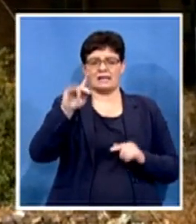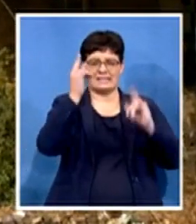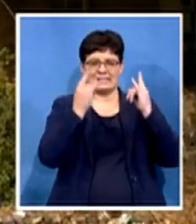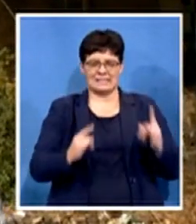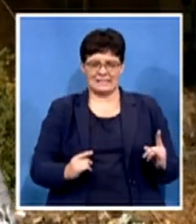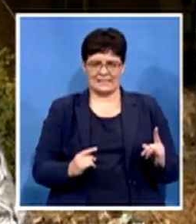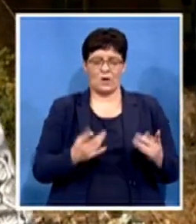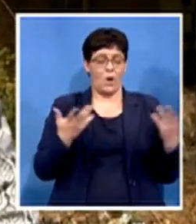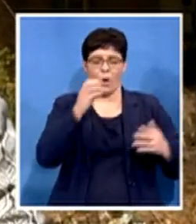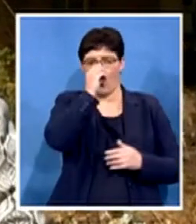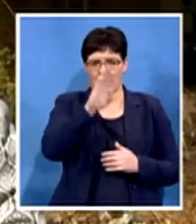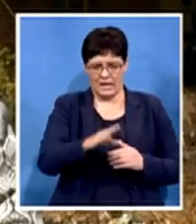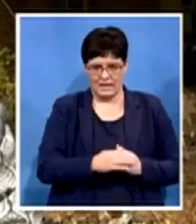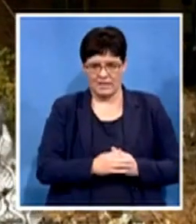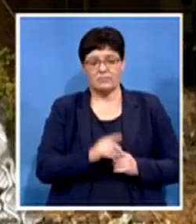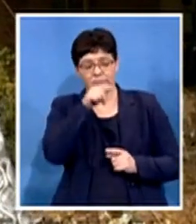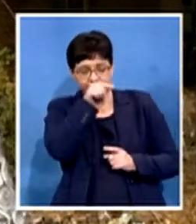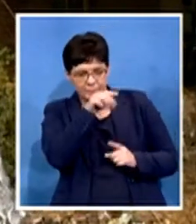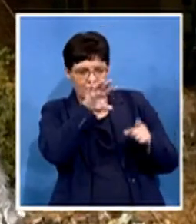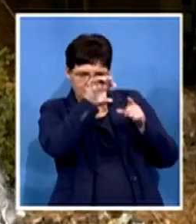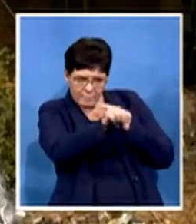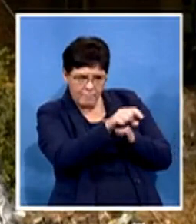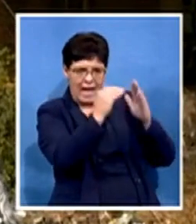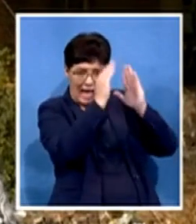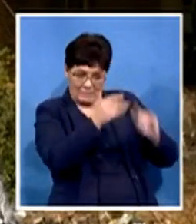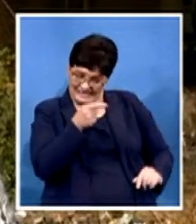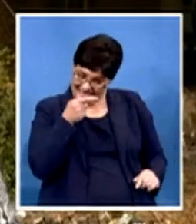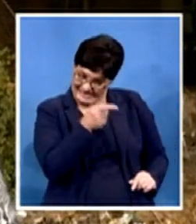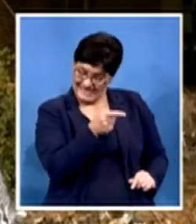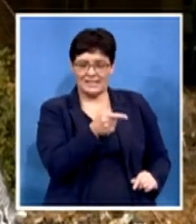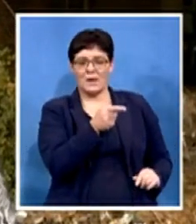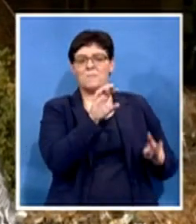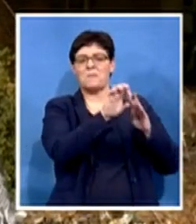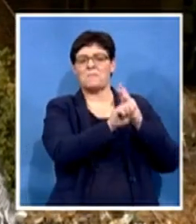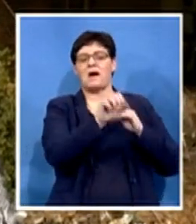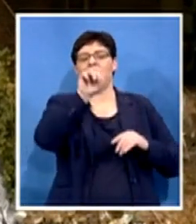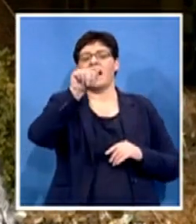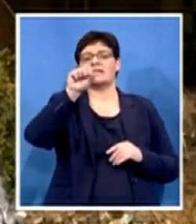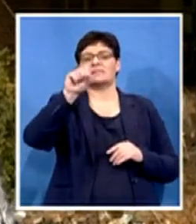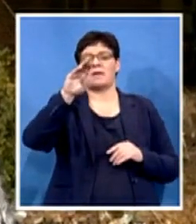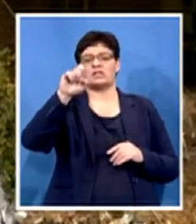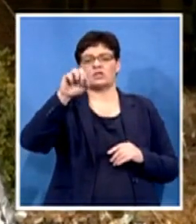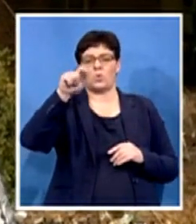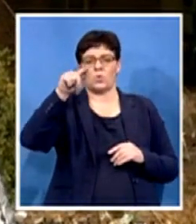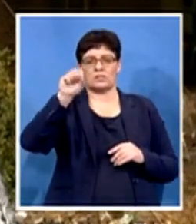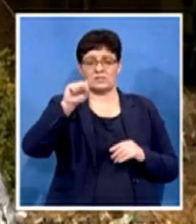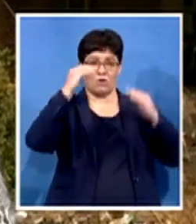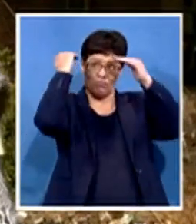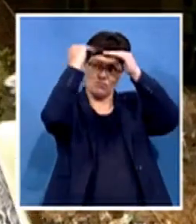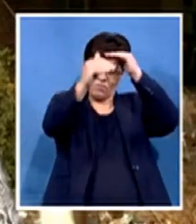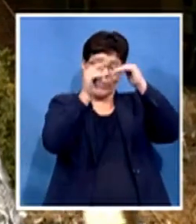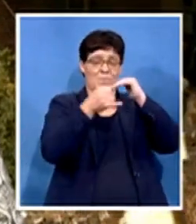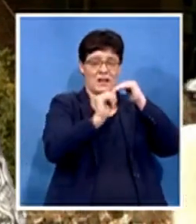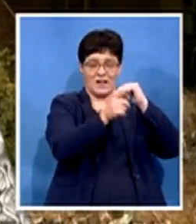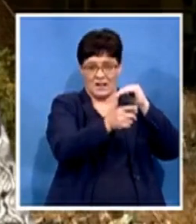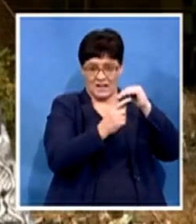find some of the houses with the asbestos roofs. And we are coming here just to get the latest of how